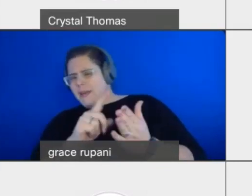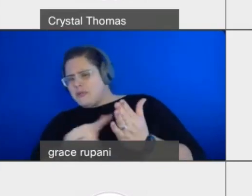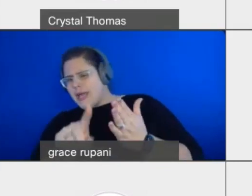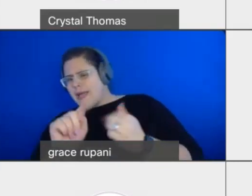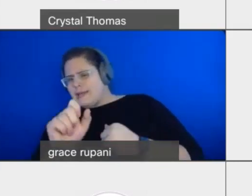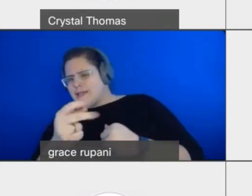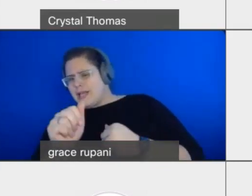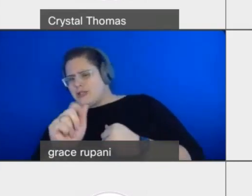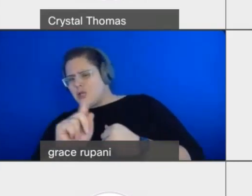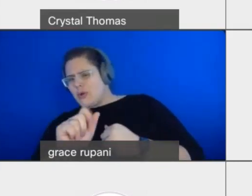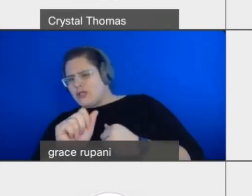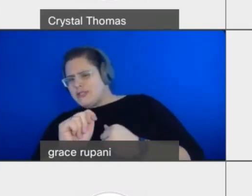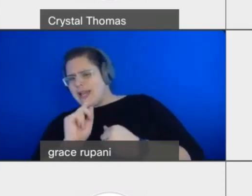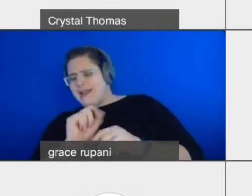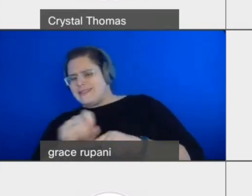that question.